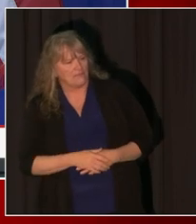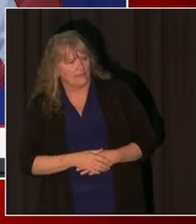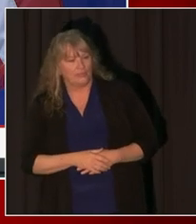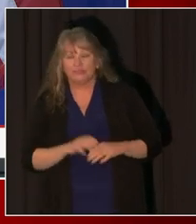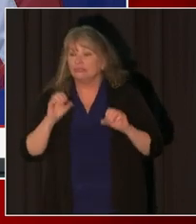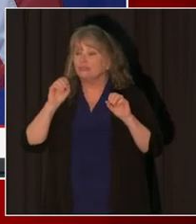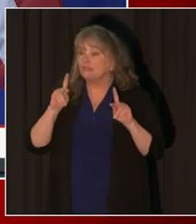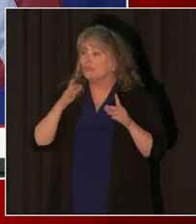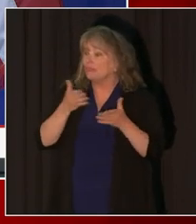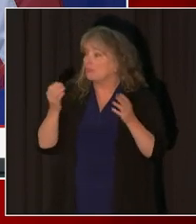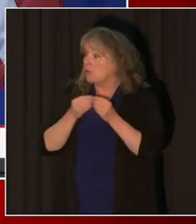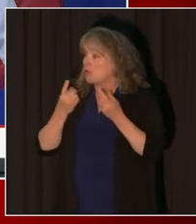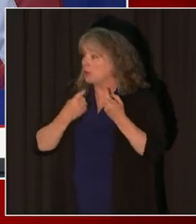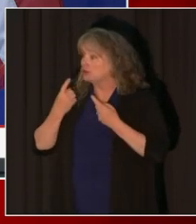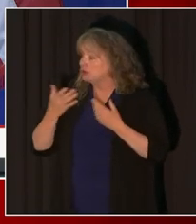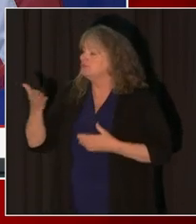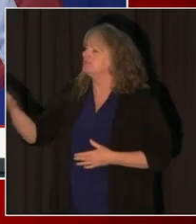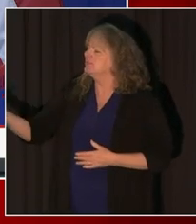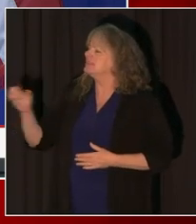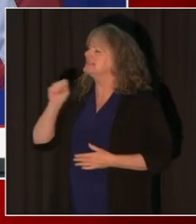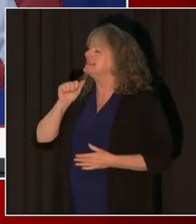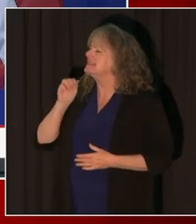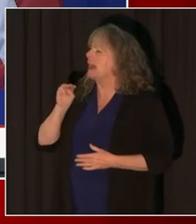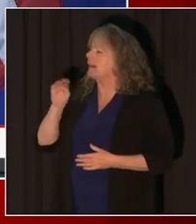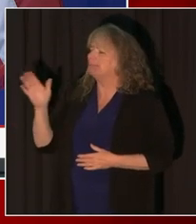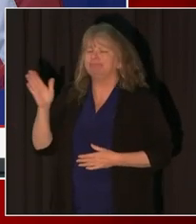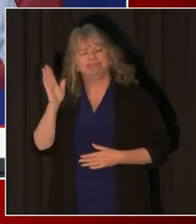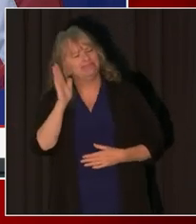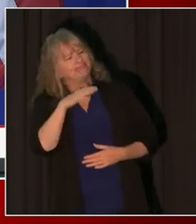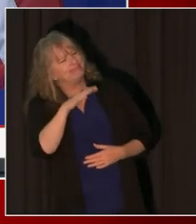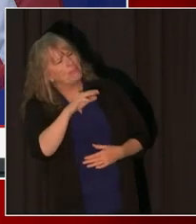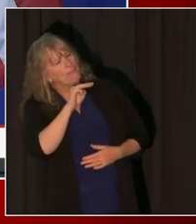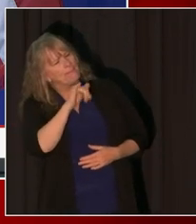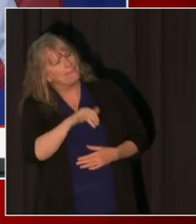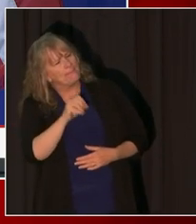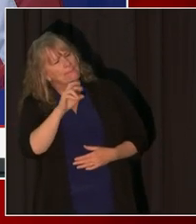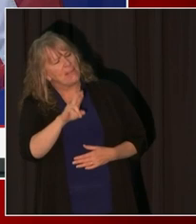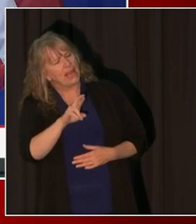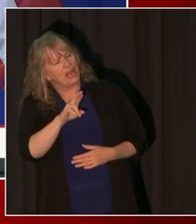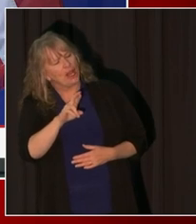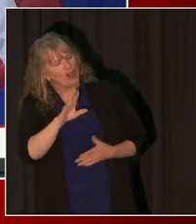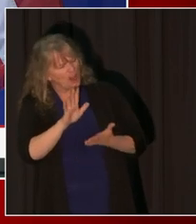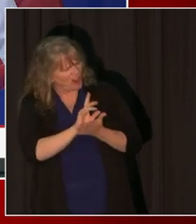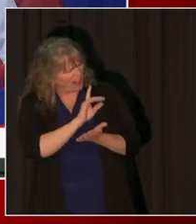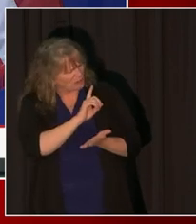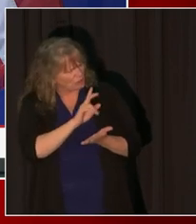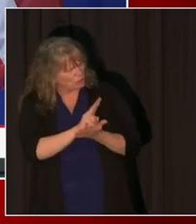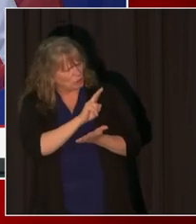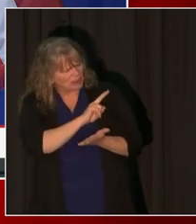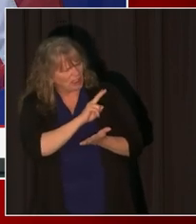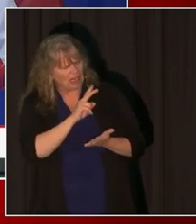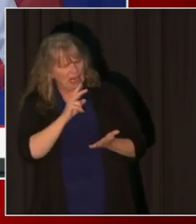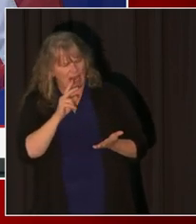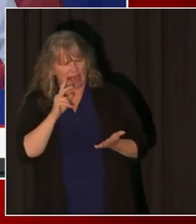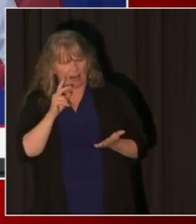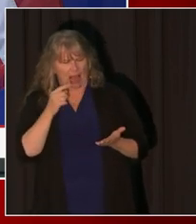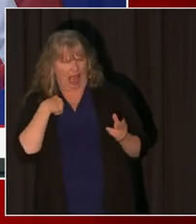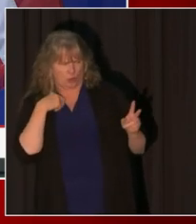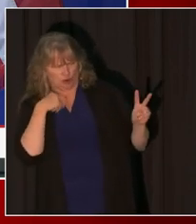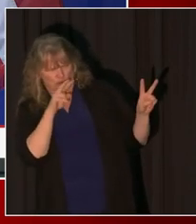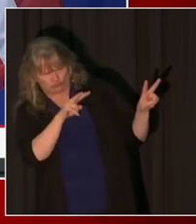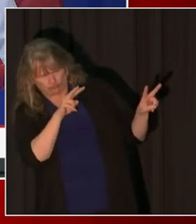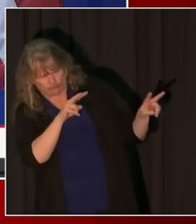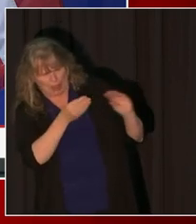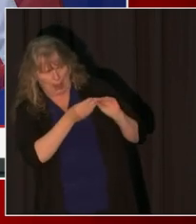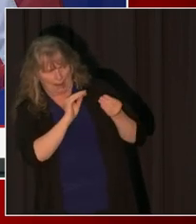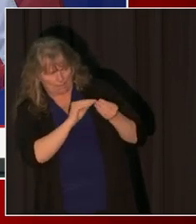Okay, any other questions? Yes, Sam? Yes, Mayor. I guess it was last week or the week before, we got the impression, looking at the numbers,